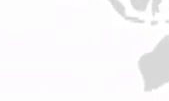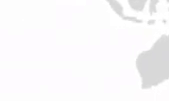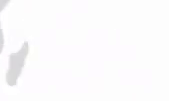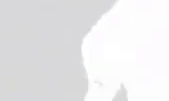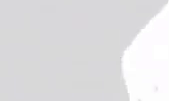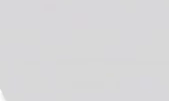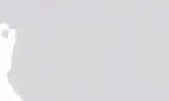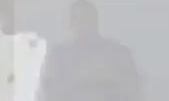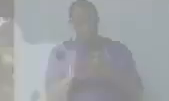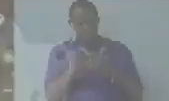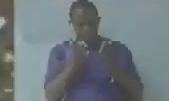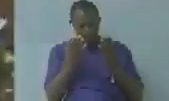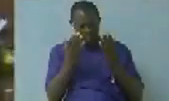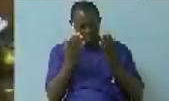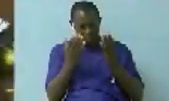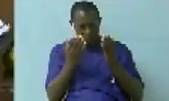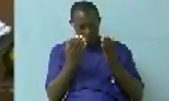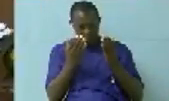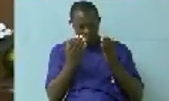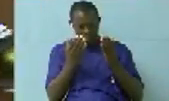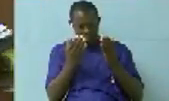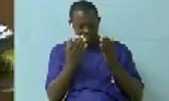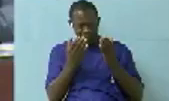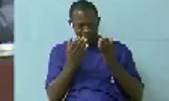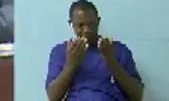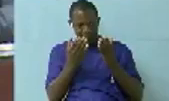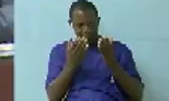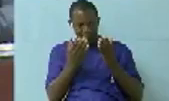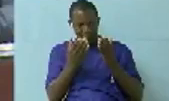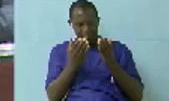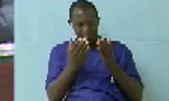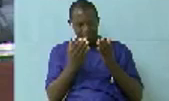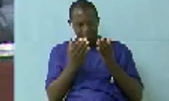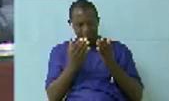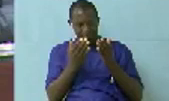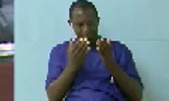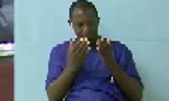got you covered. With the largest payout network